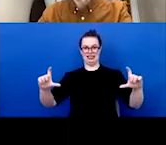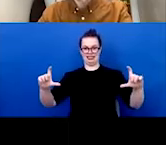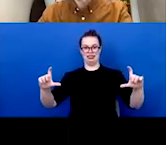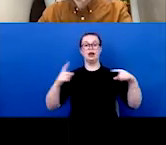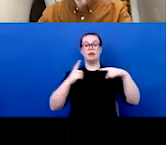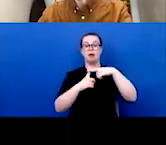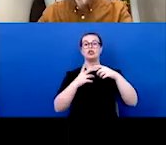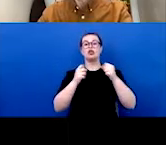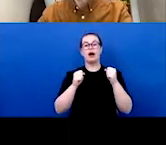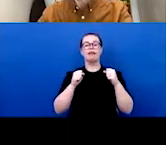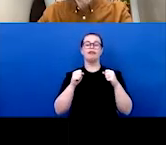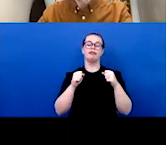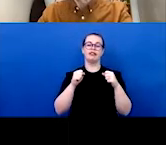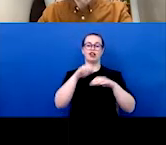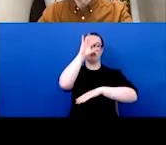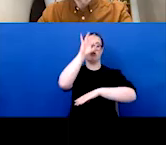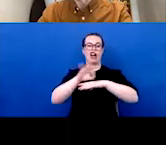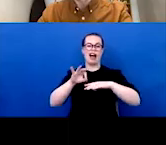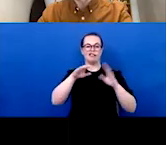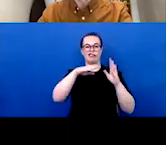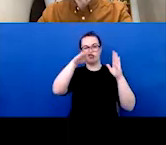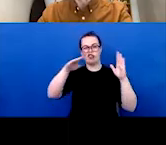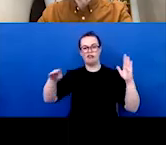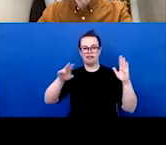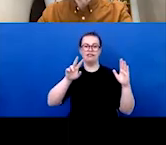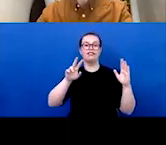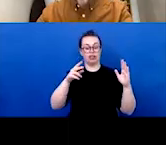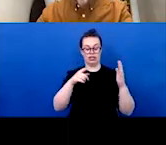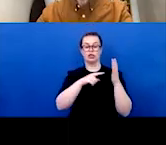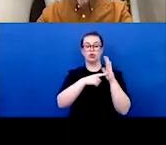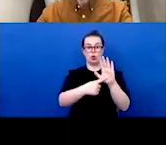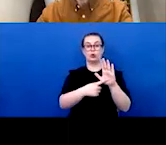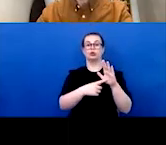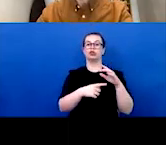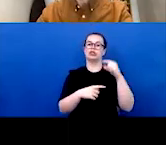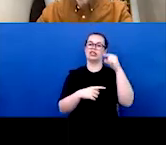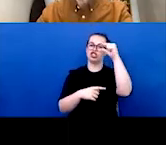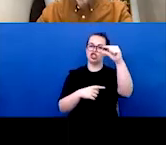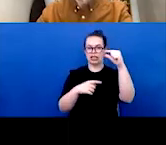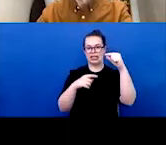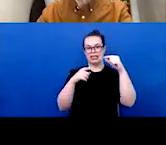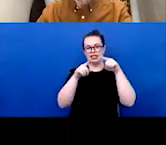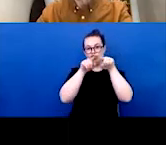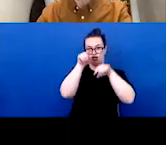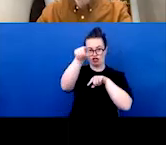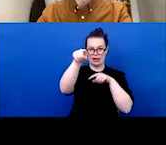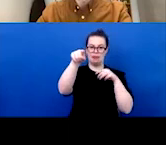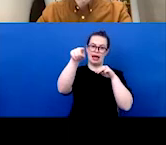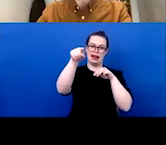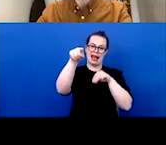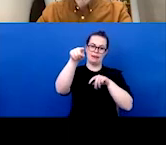by the parser over the output of the G stream. And below each sentence, you see labeled